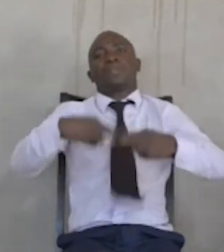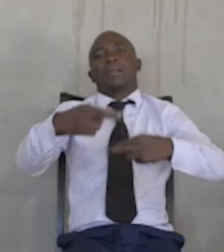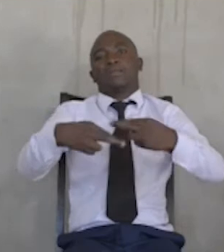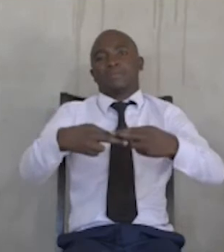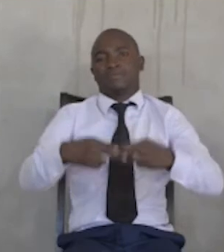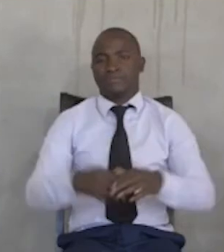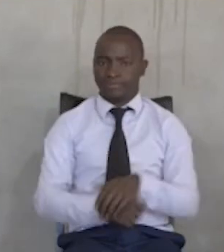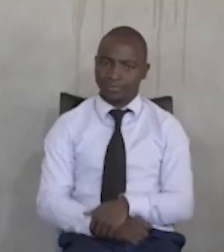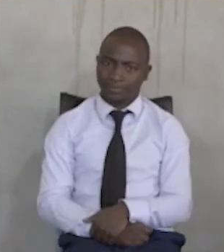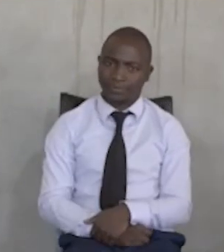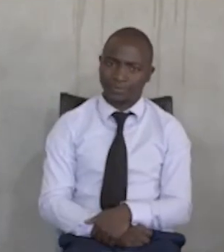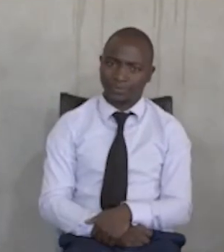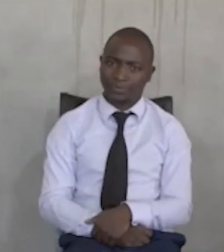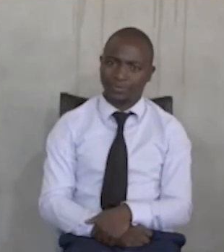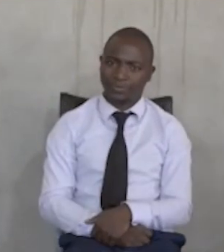But however,